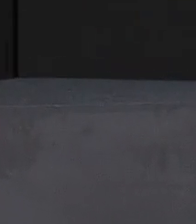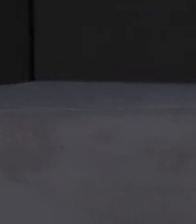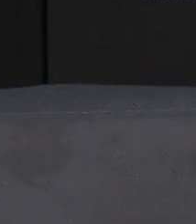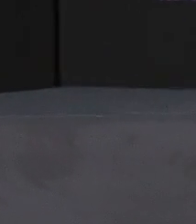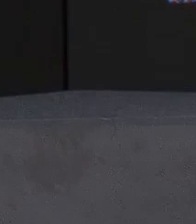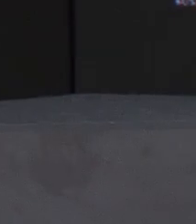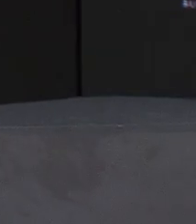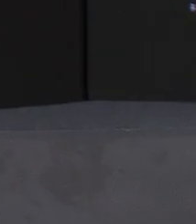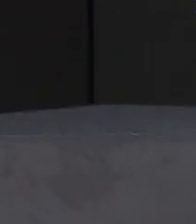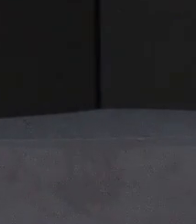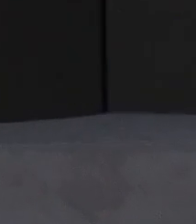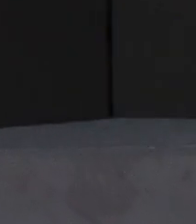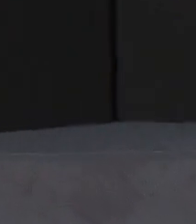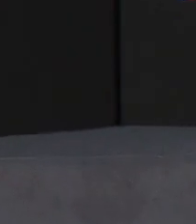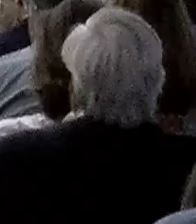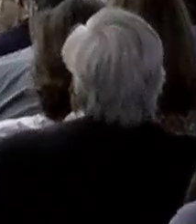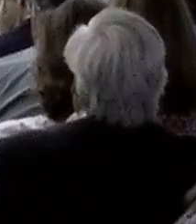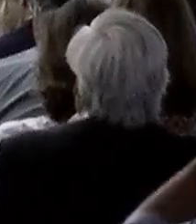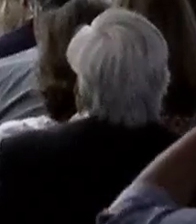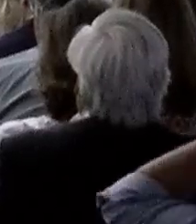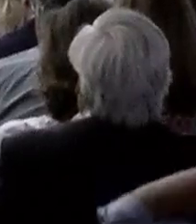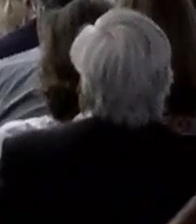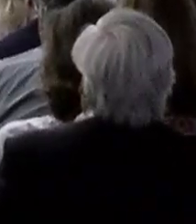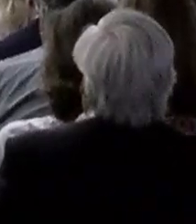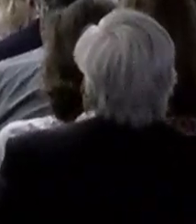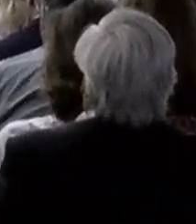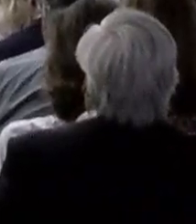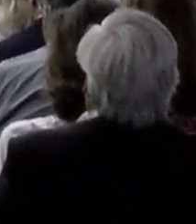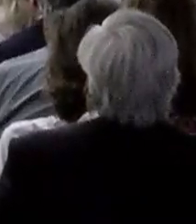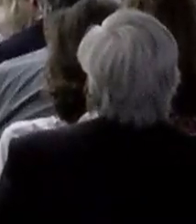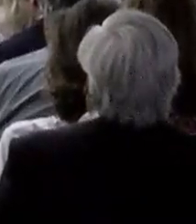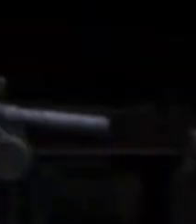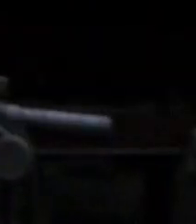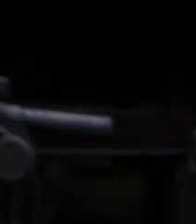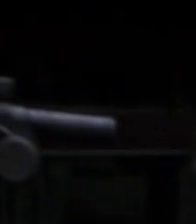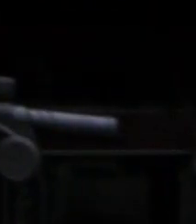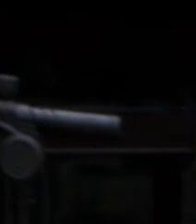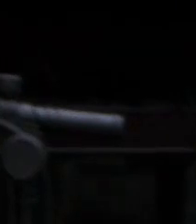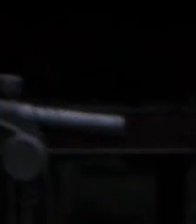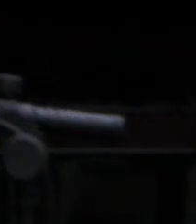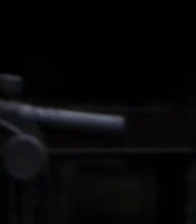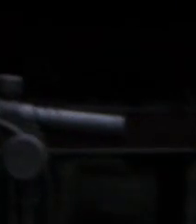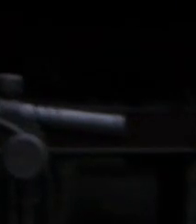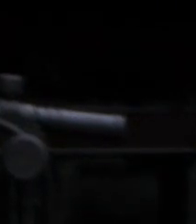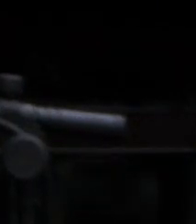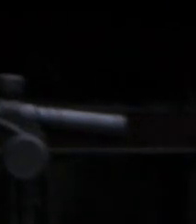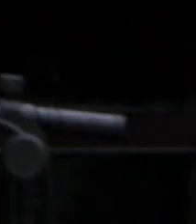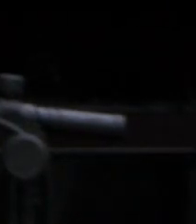this incredible project, I will stutter too. So, so we